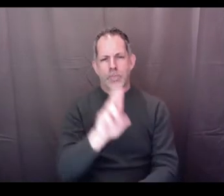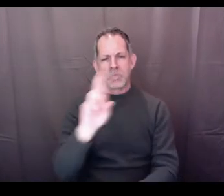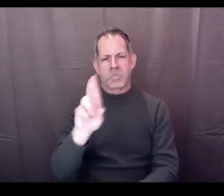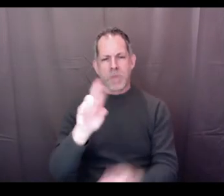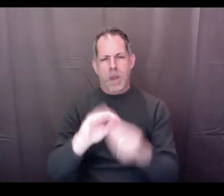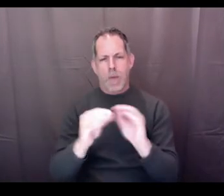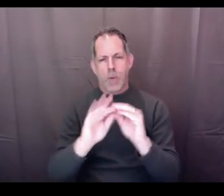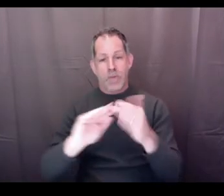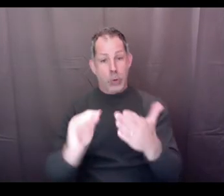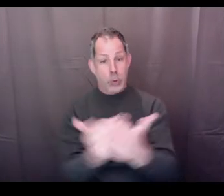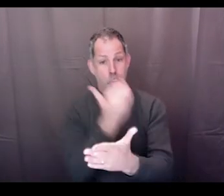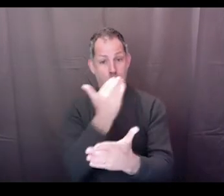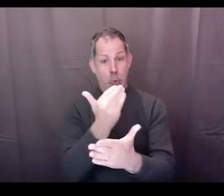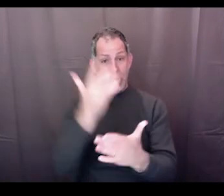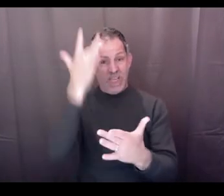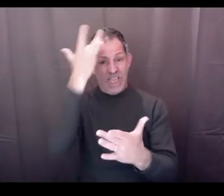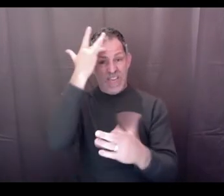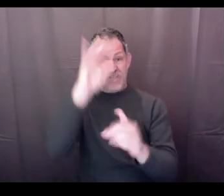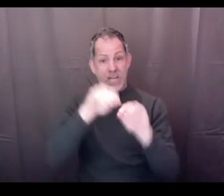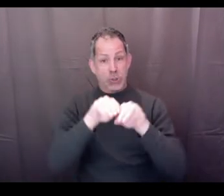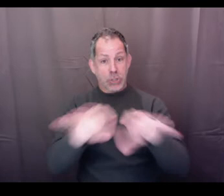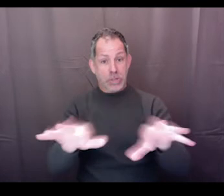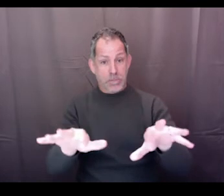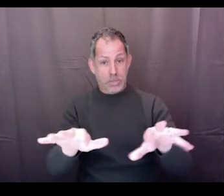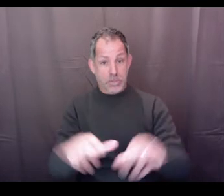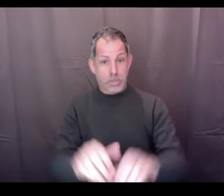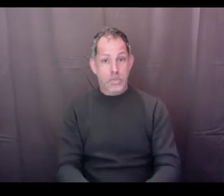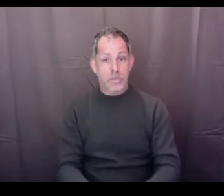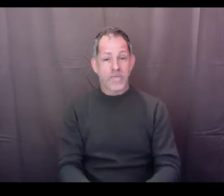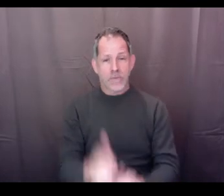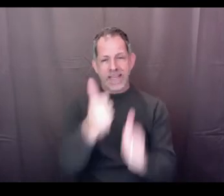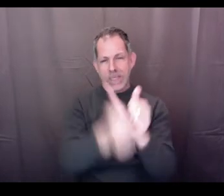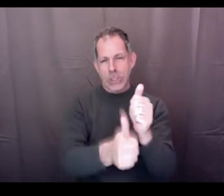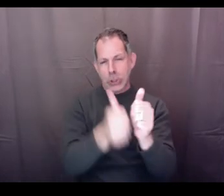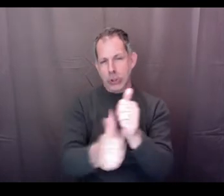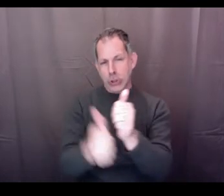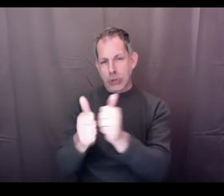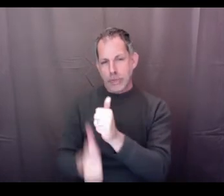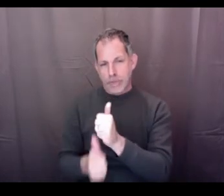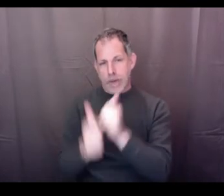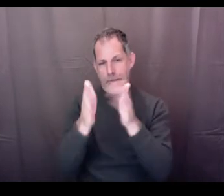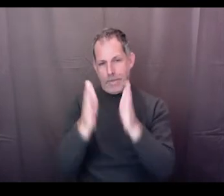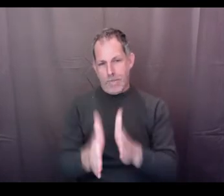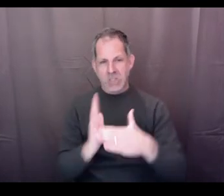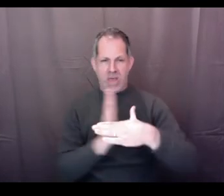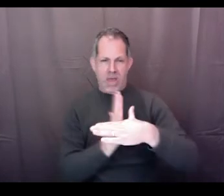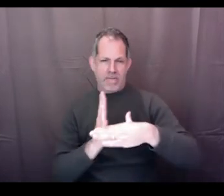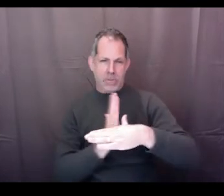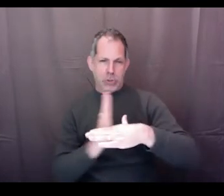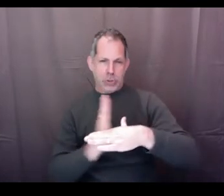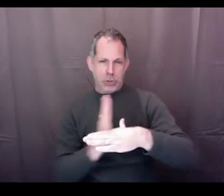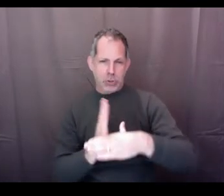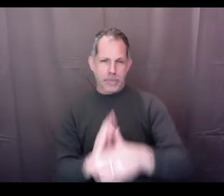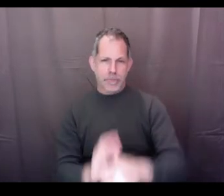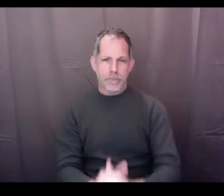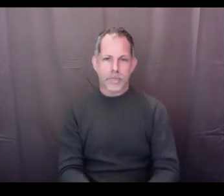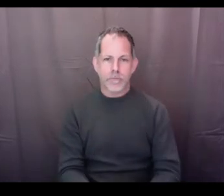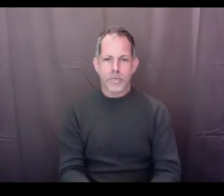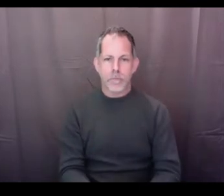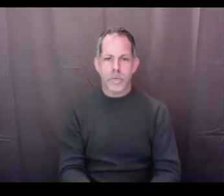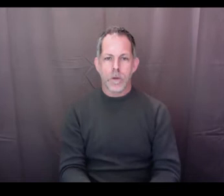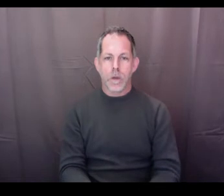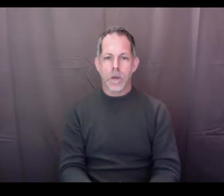down for you, that reproductive rate, that number of new infections that each existing infection on average